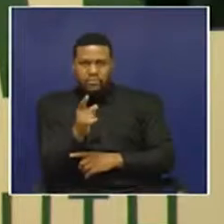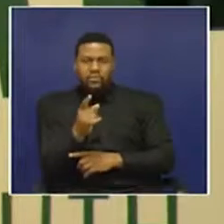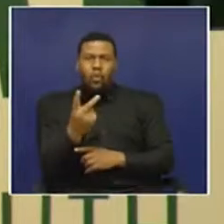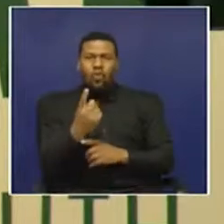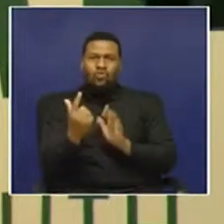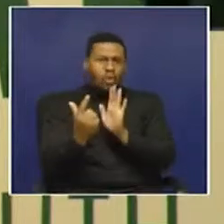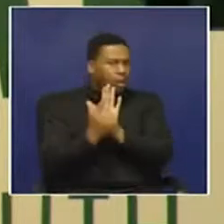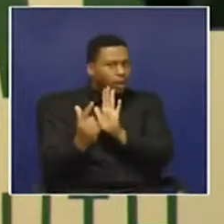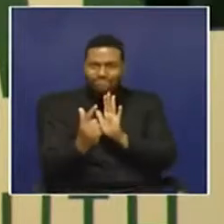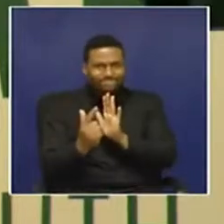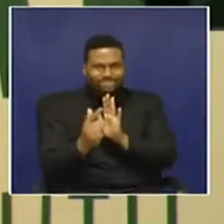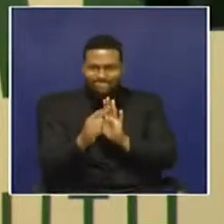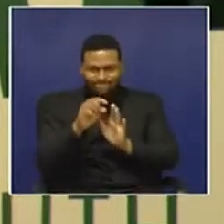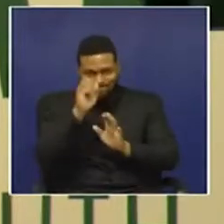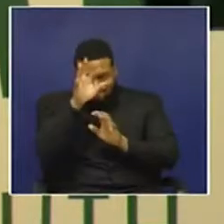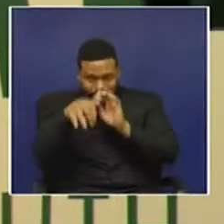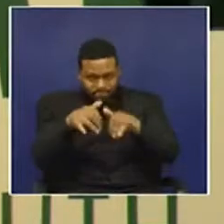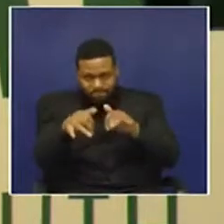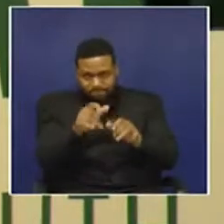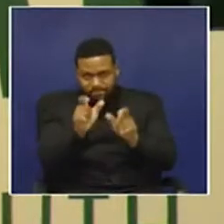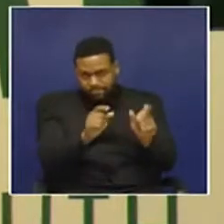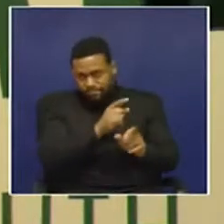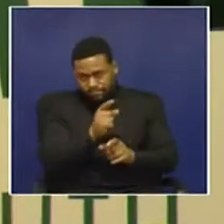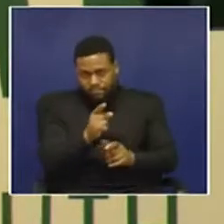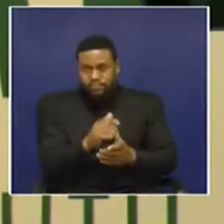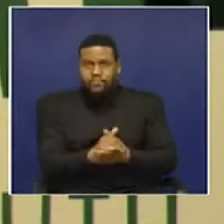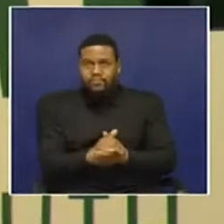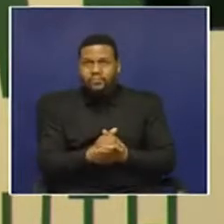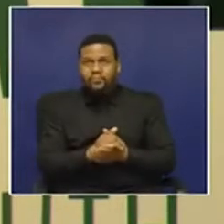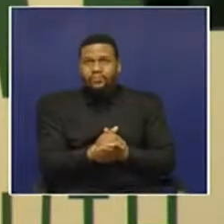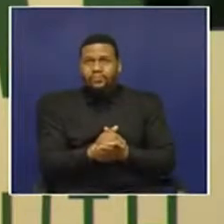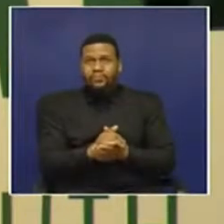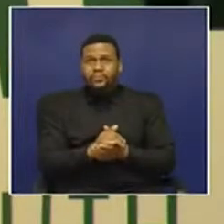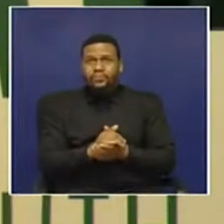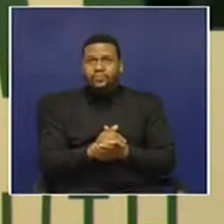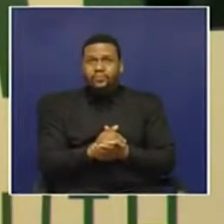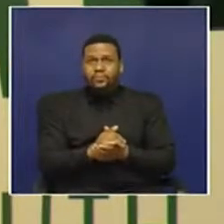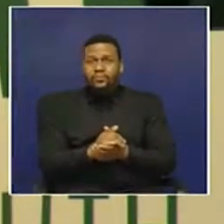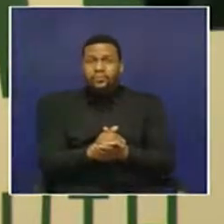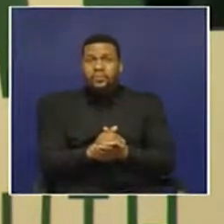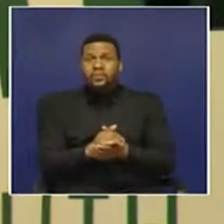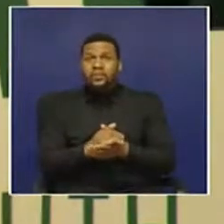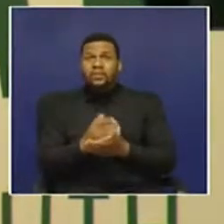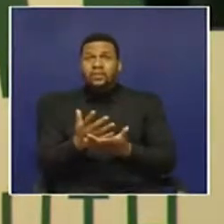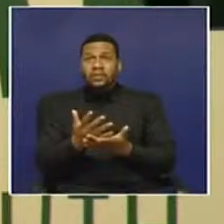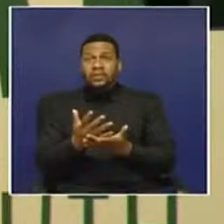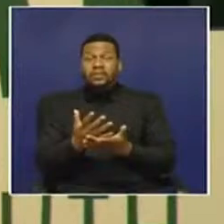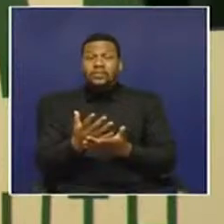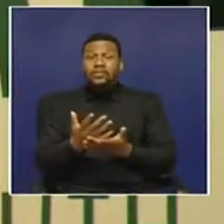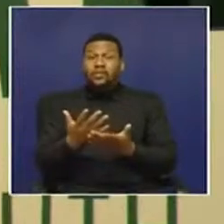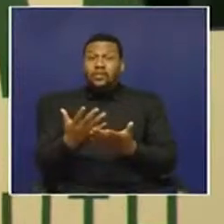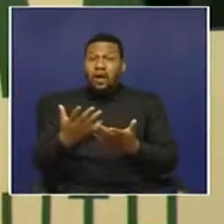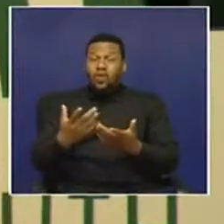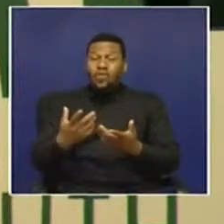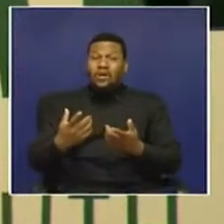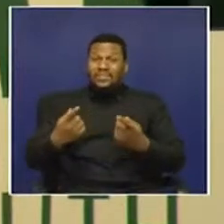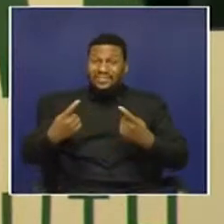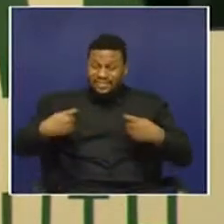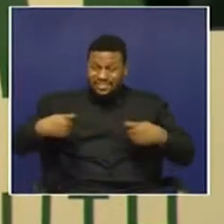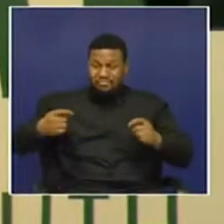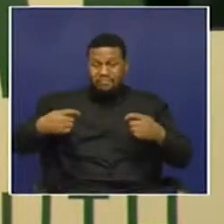To support this and other efforts to intensify law and order, spending on peace and security increases